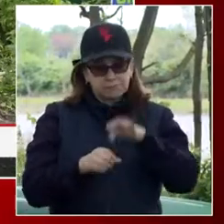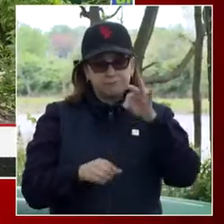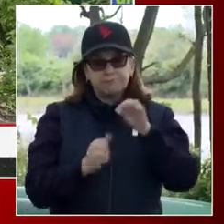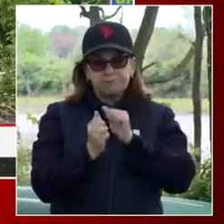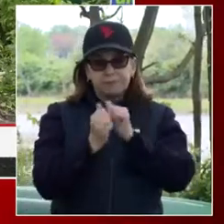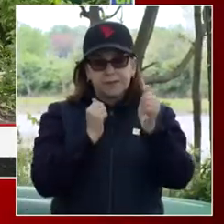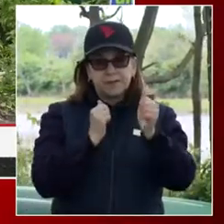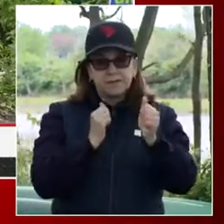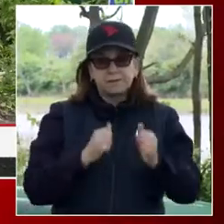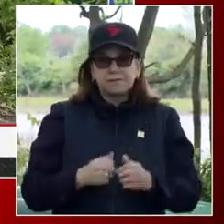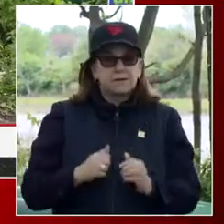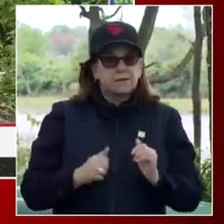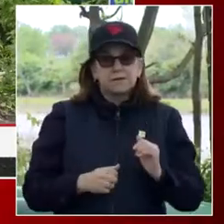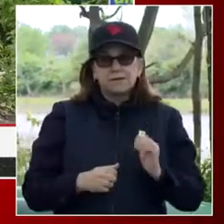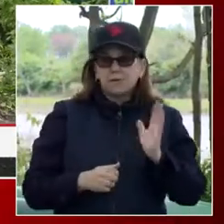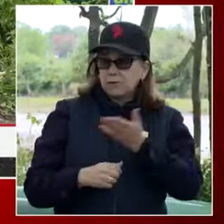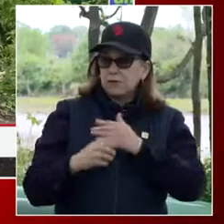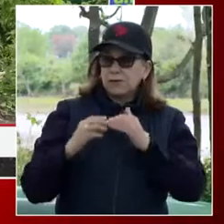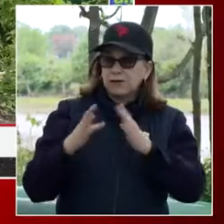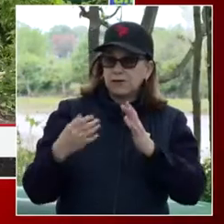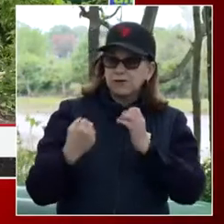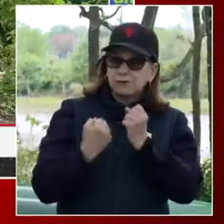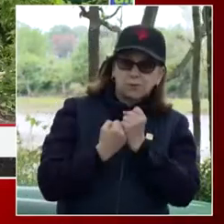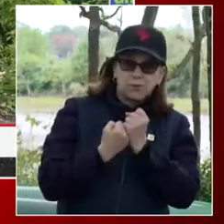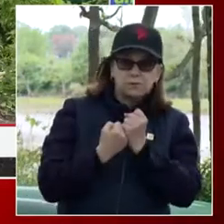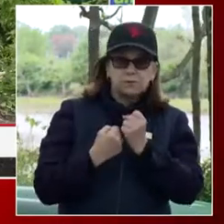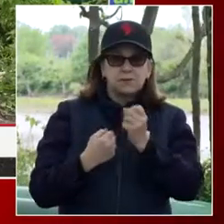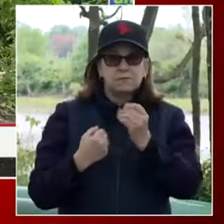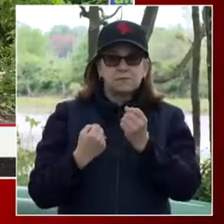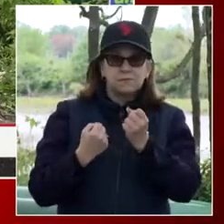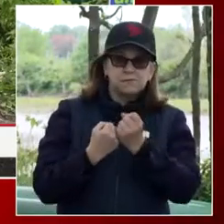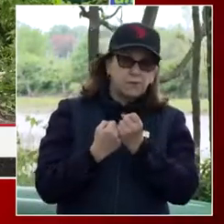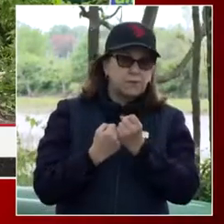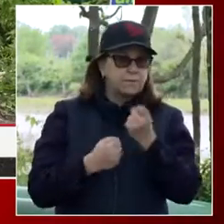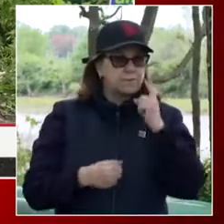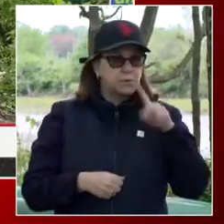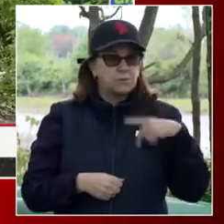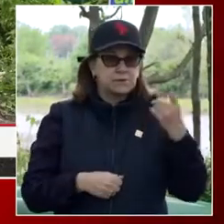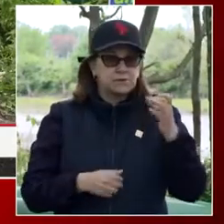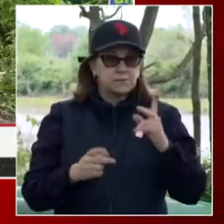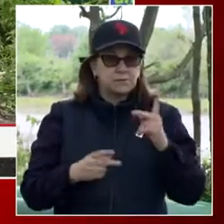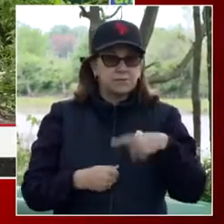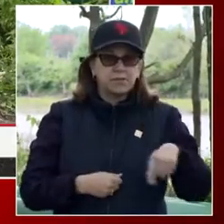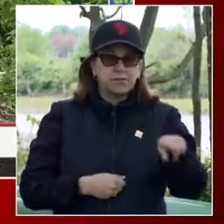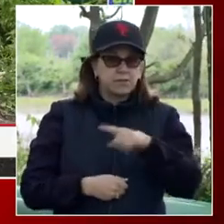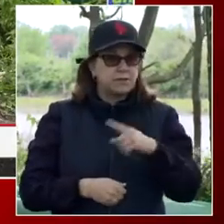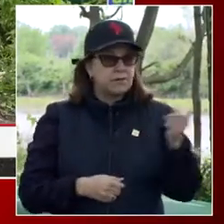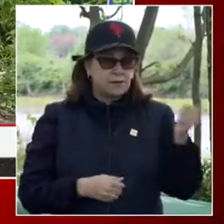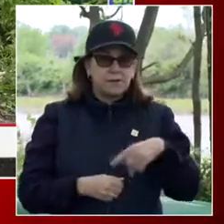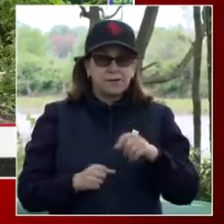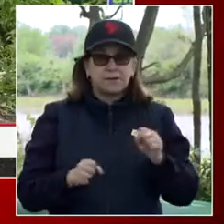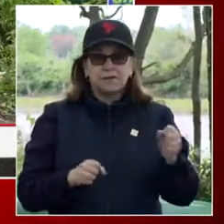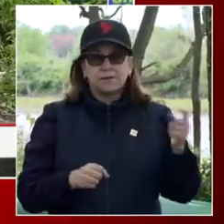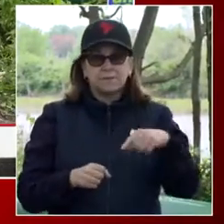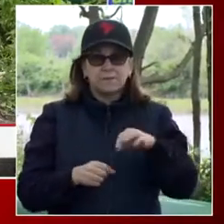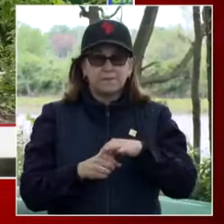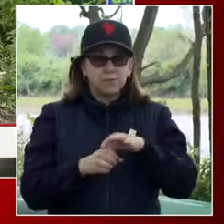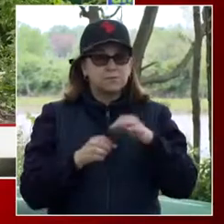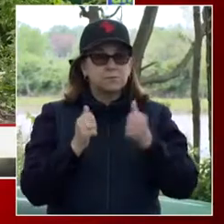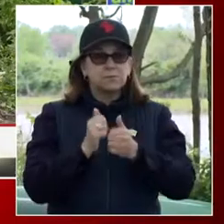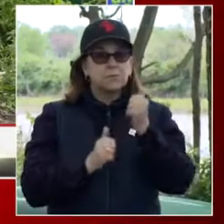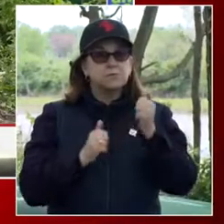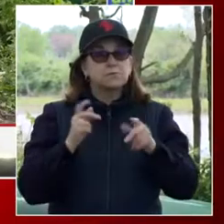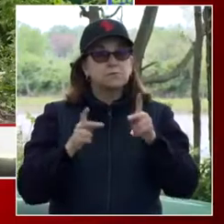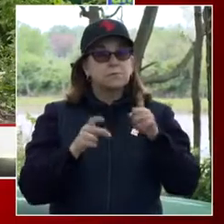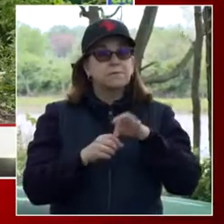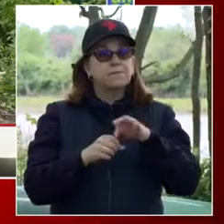what they call on us to do. But D.C. residents have done what they need to do. They came out to vote. 86%